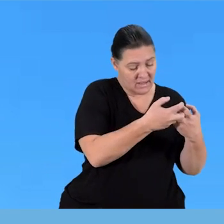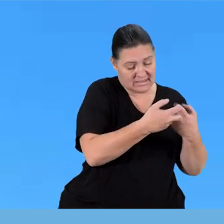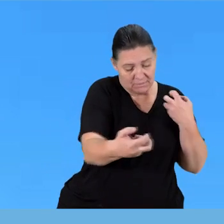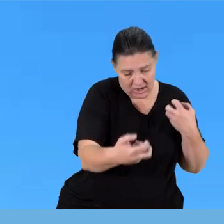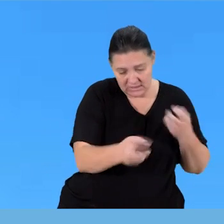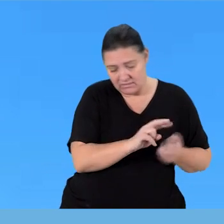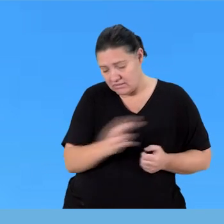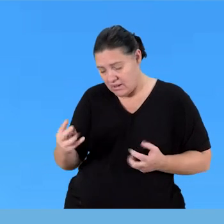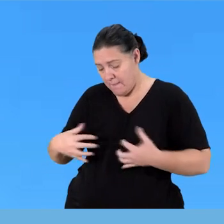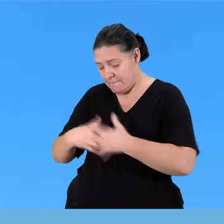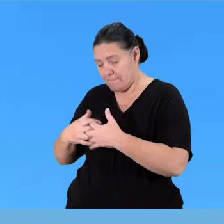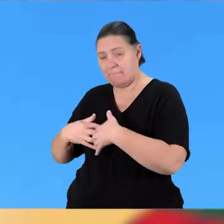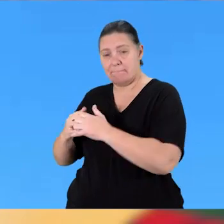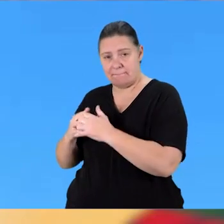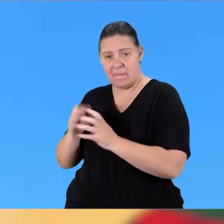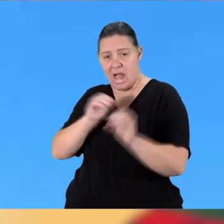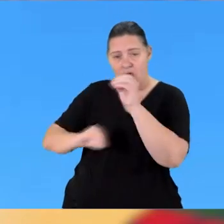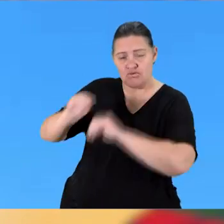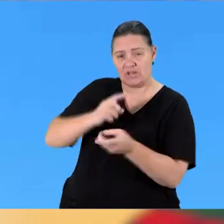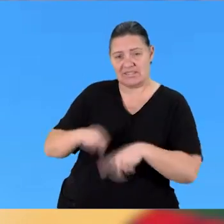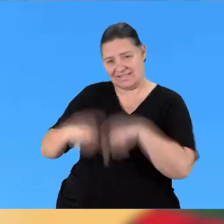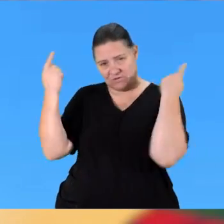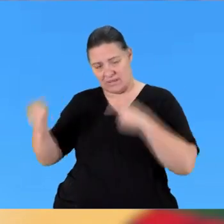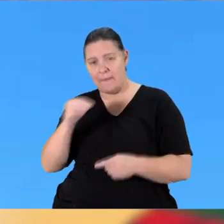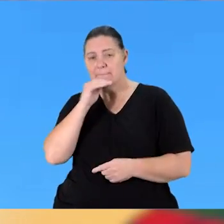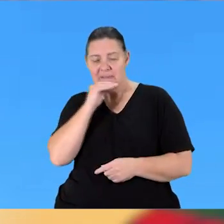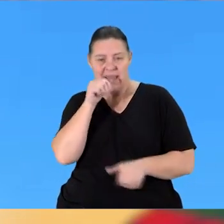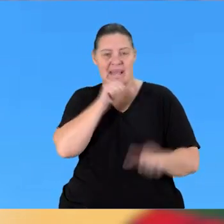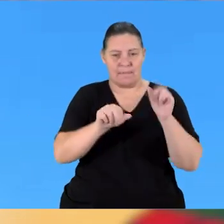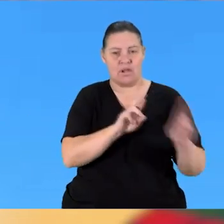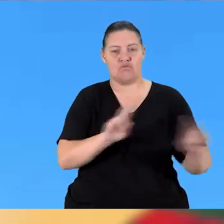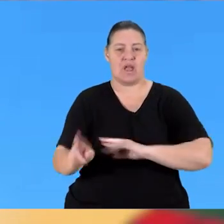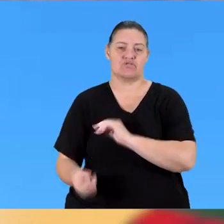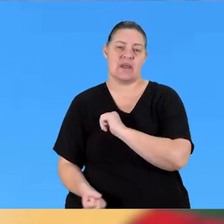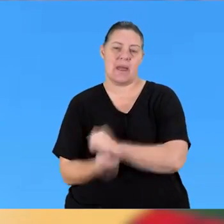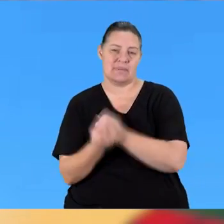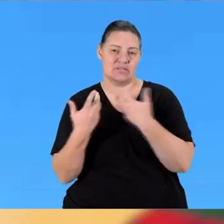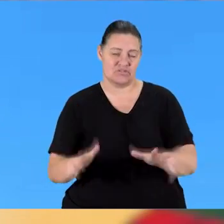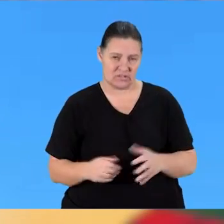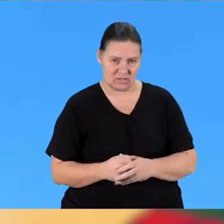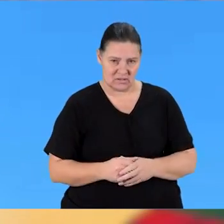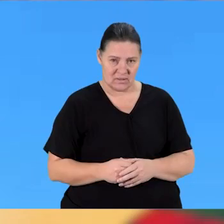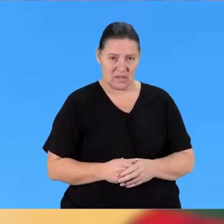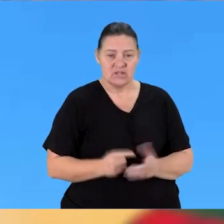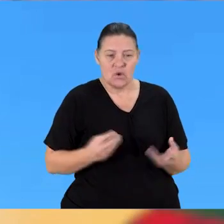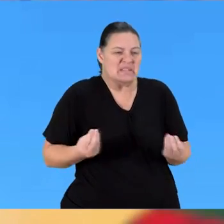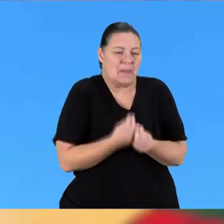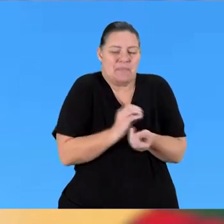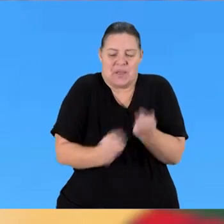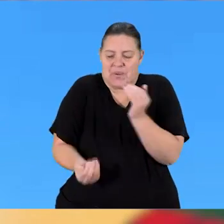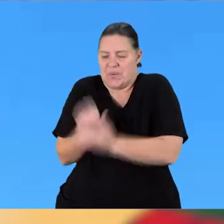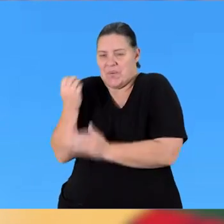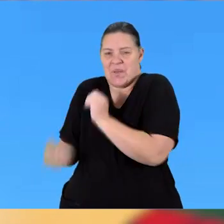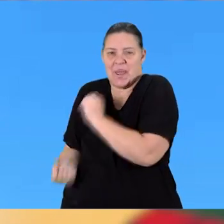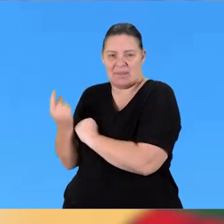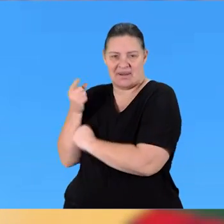has occurred. So when atoms are rearranging and also coming back together to form something totally new, we